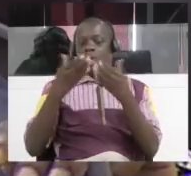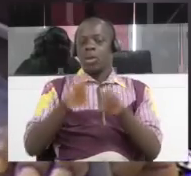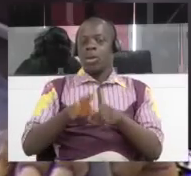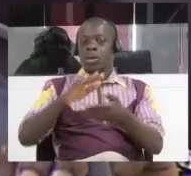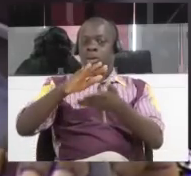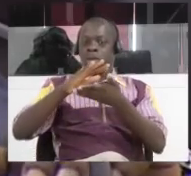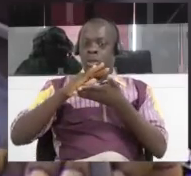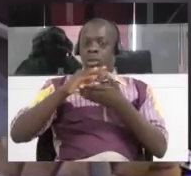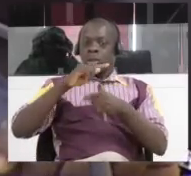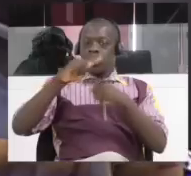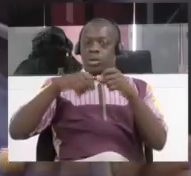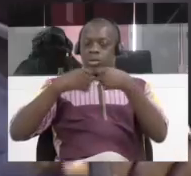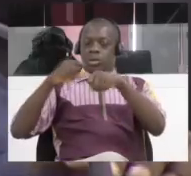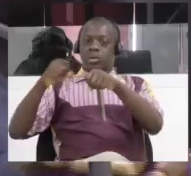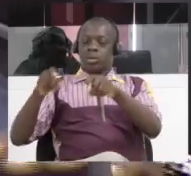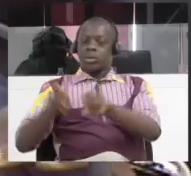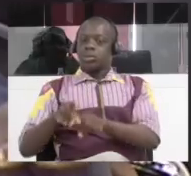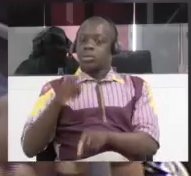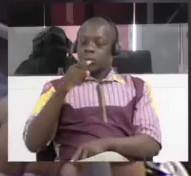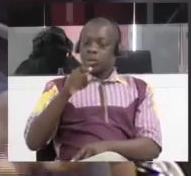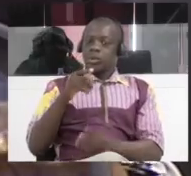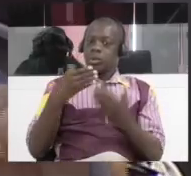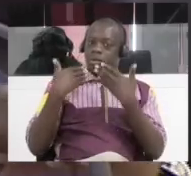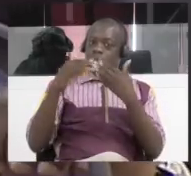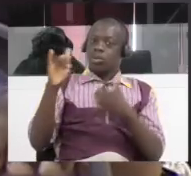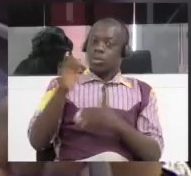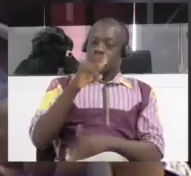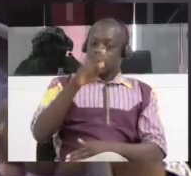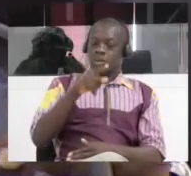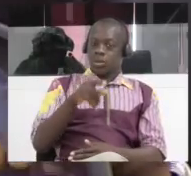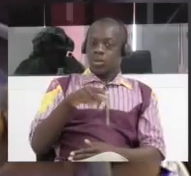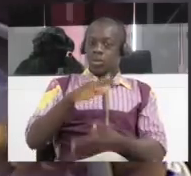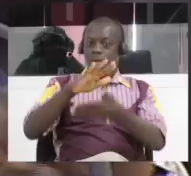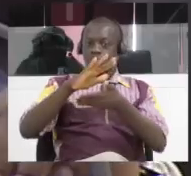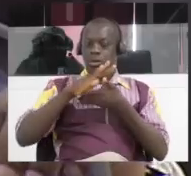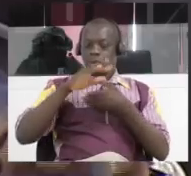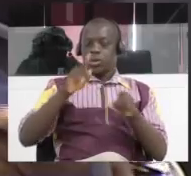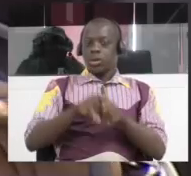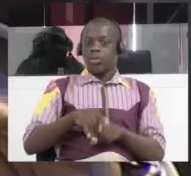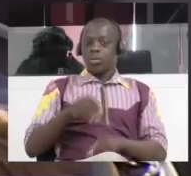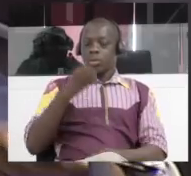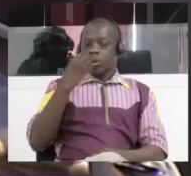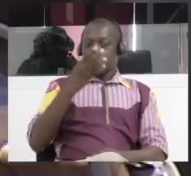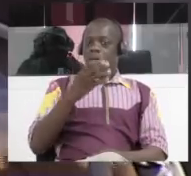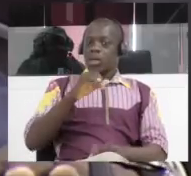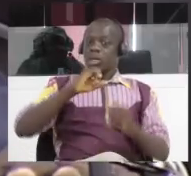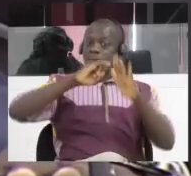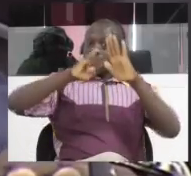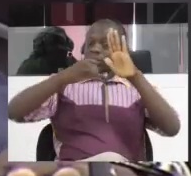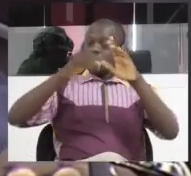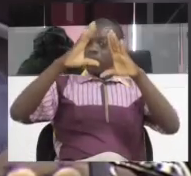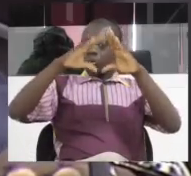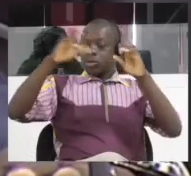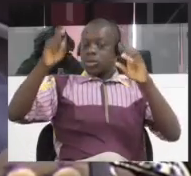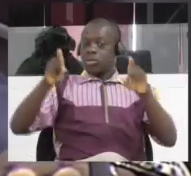accept. But did the information you received suggest that the junior officers were not happy with